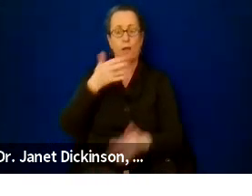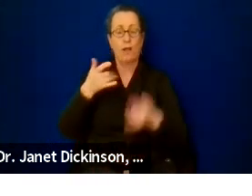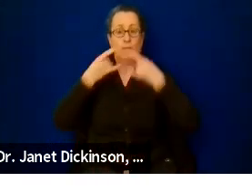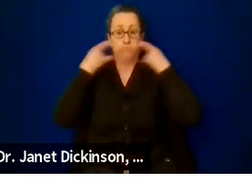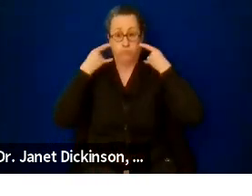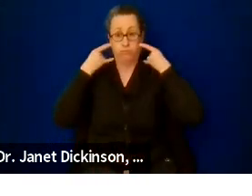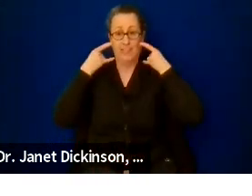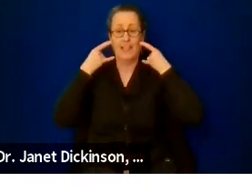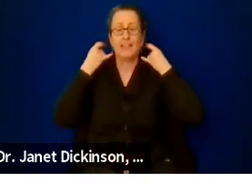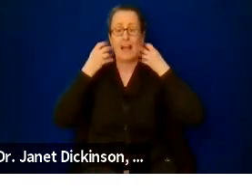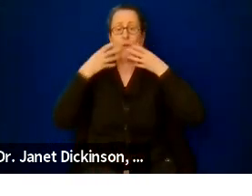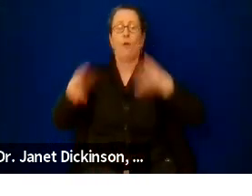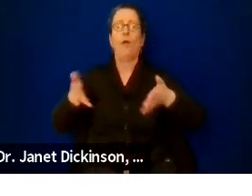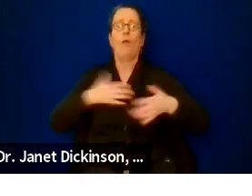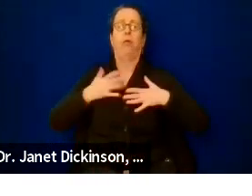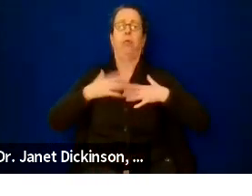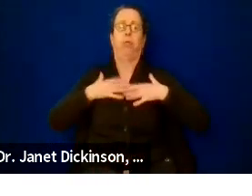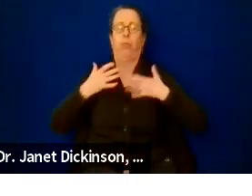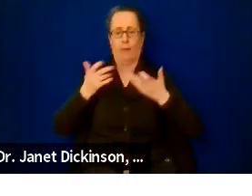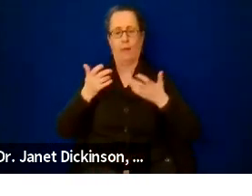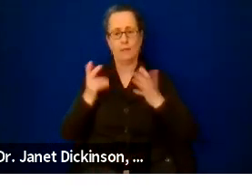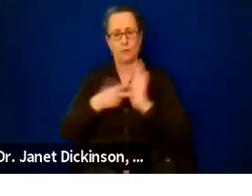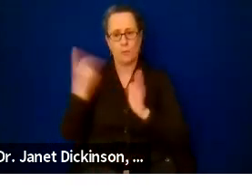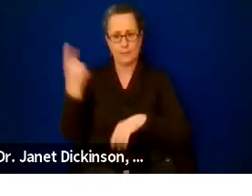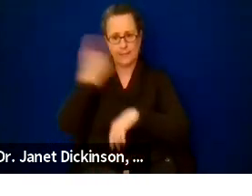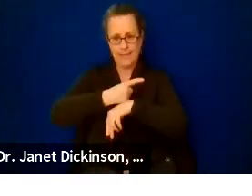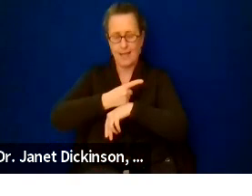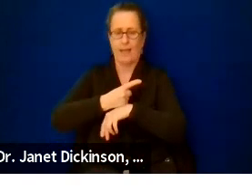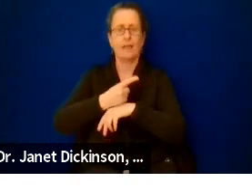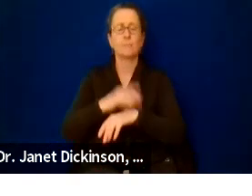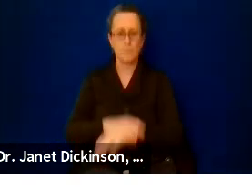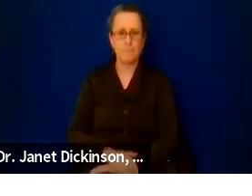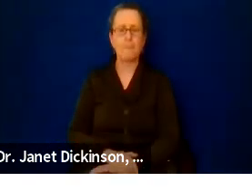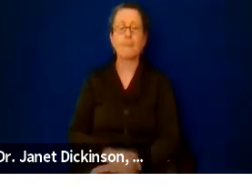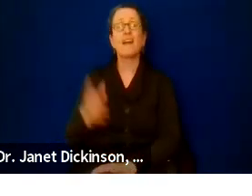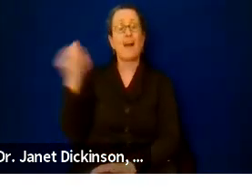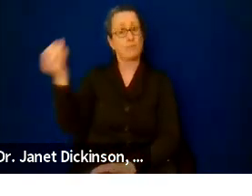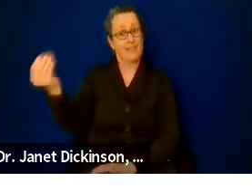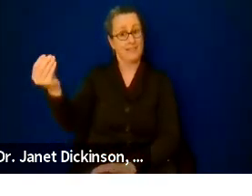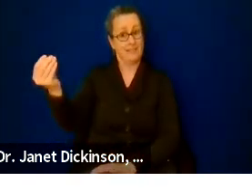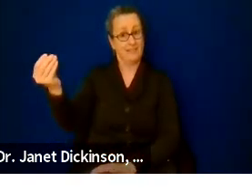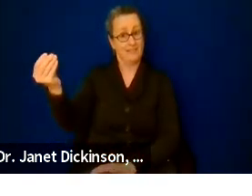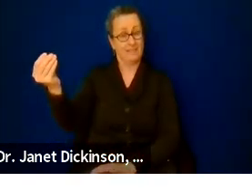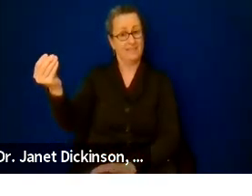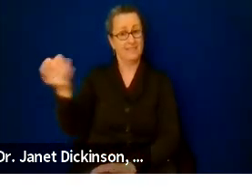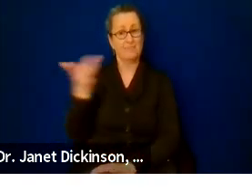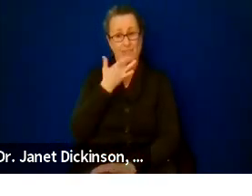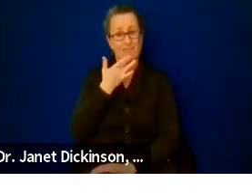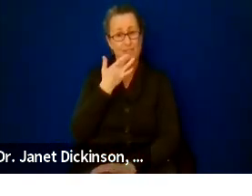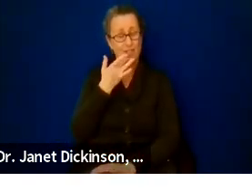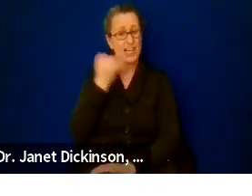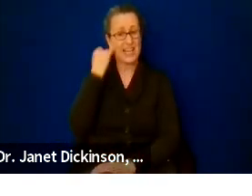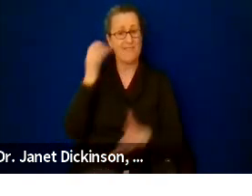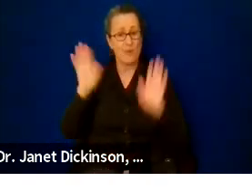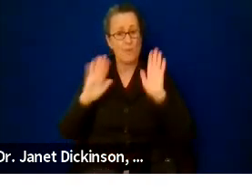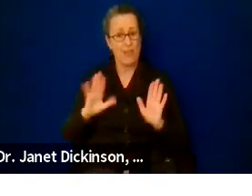physically distanced according to the guidelines that we will be following. Weather permitting, we want those to be outdoors as much as